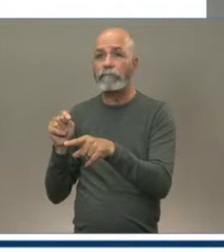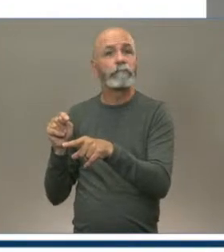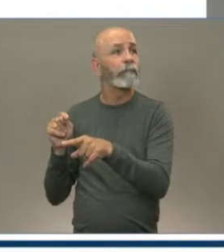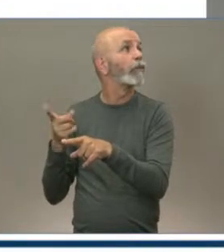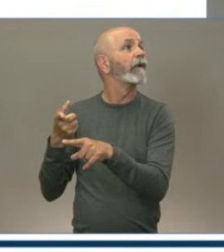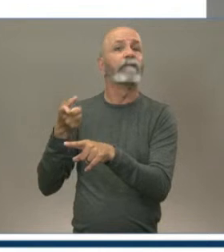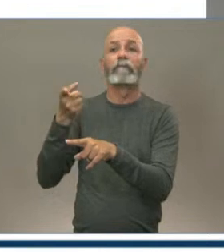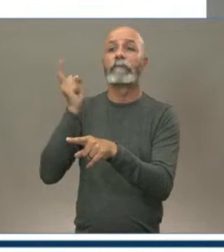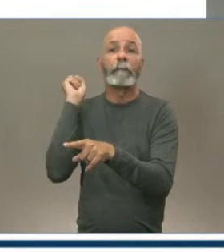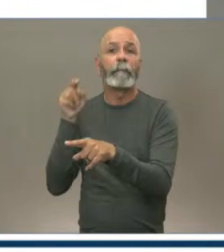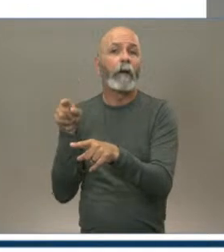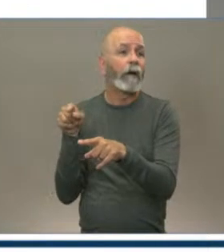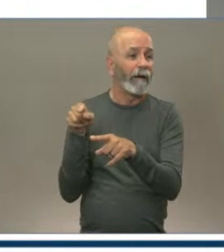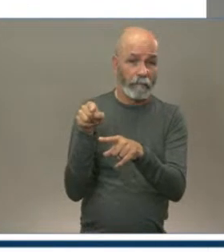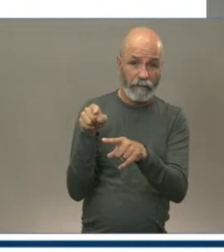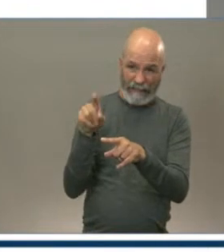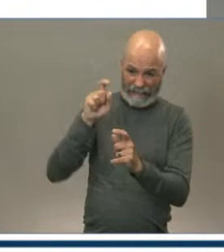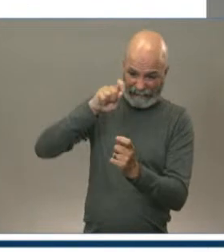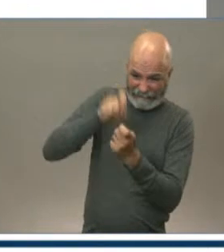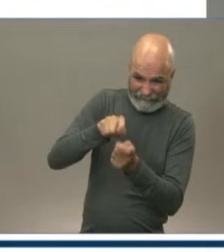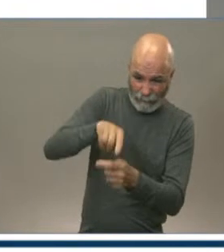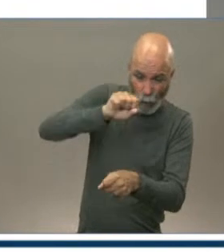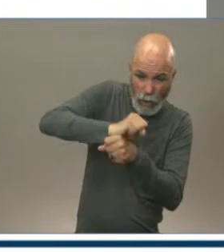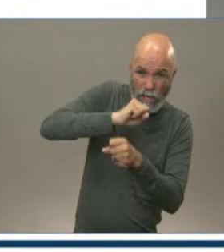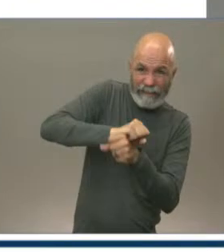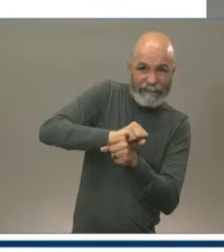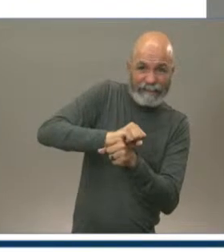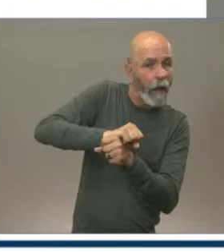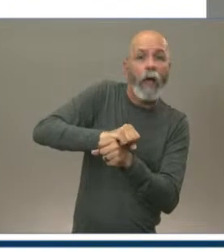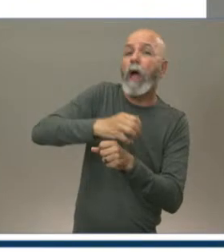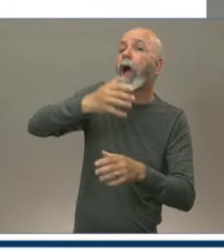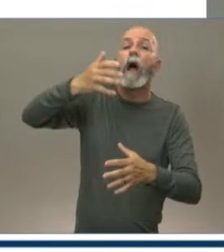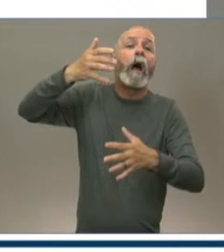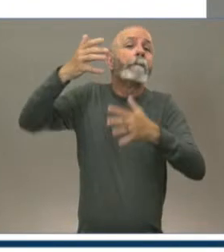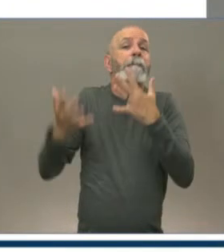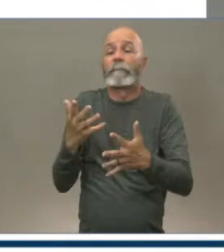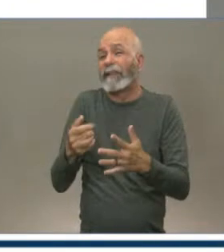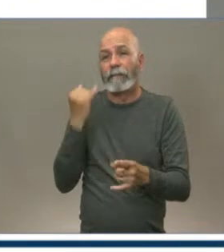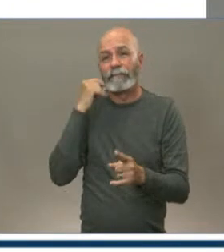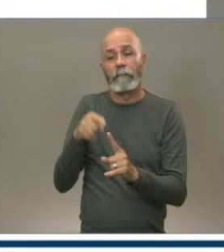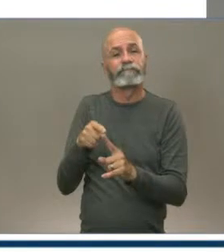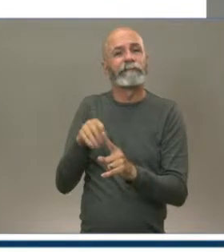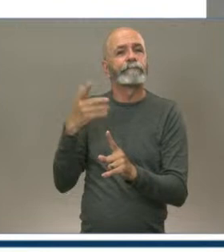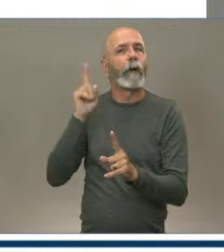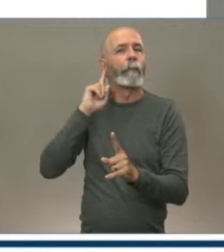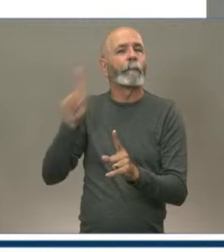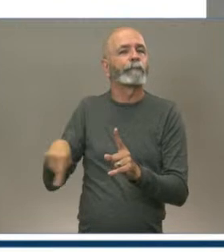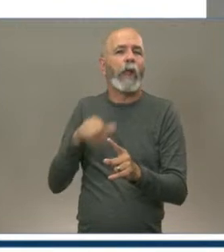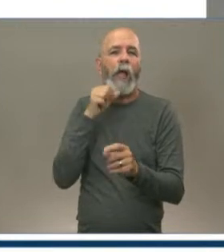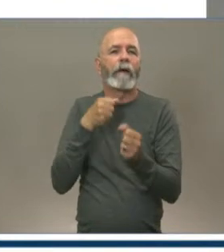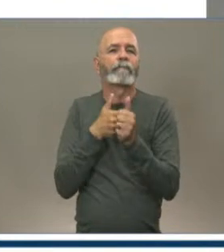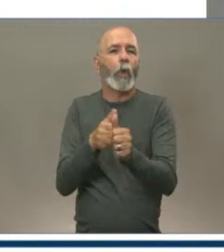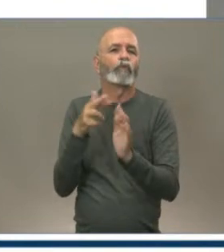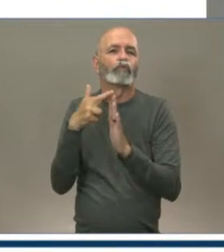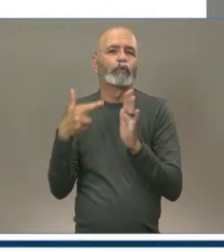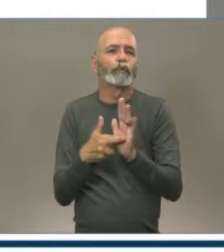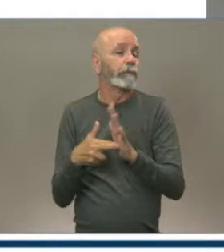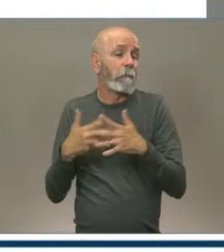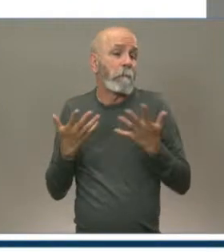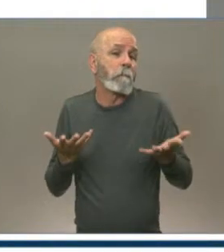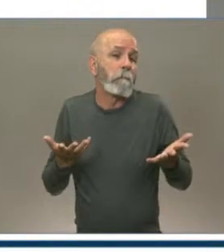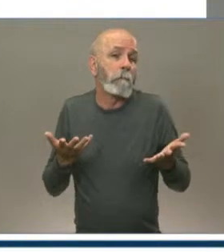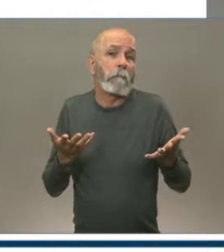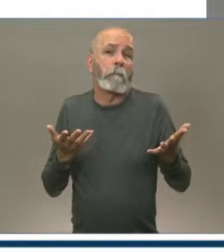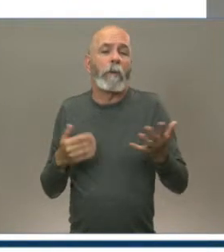is poor adherence to COVID protocols. Often protocols are in place, but they're not being